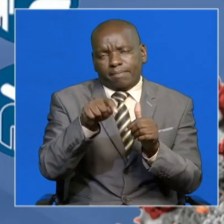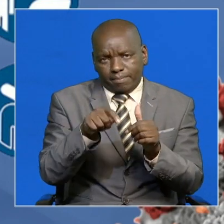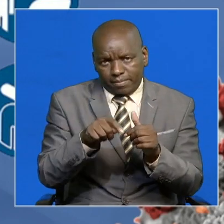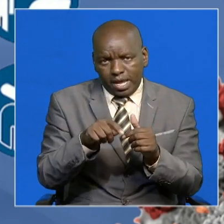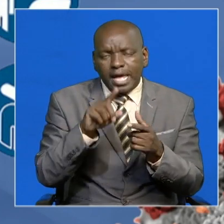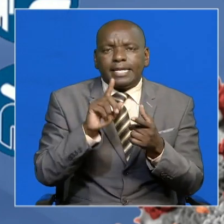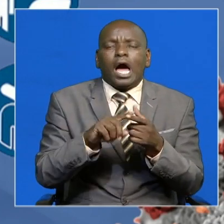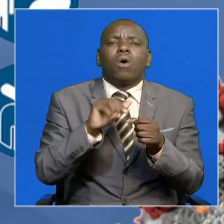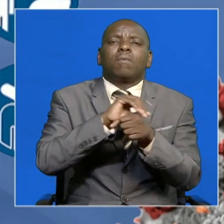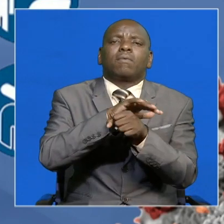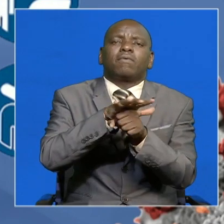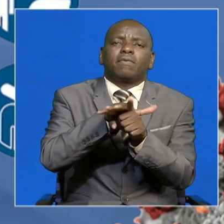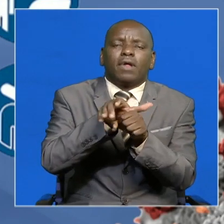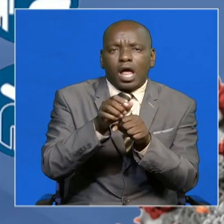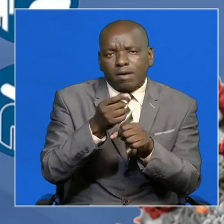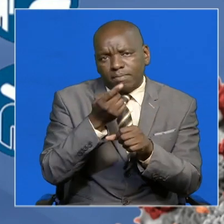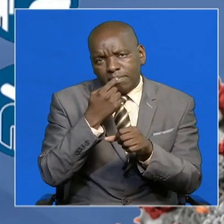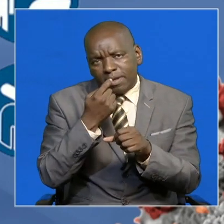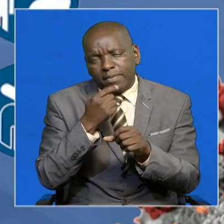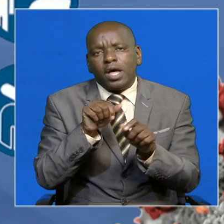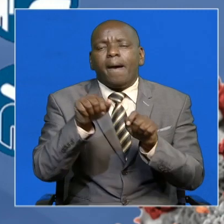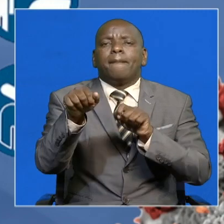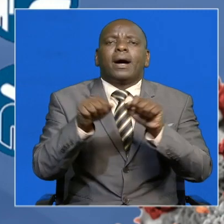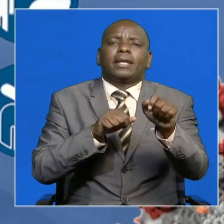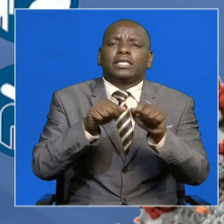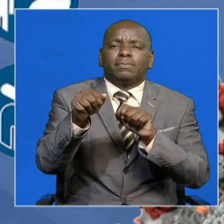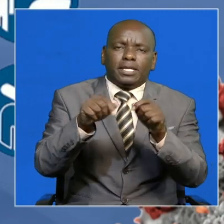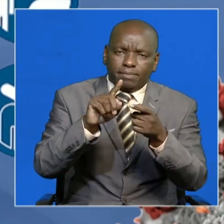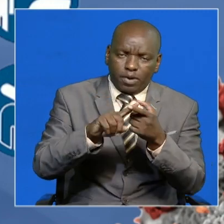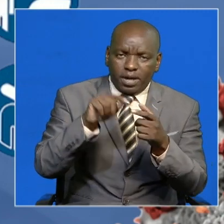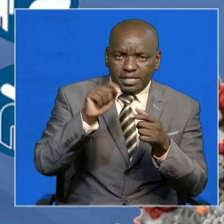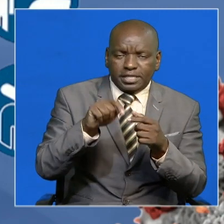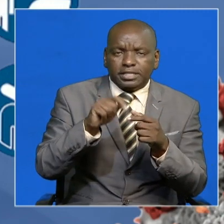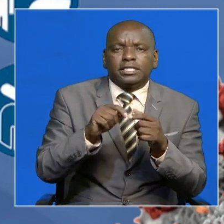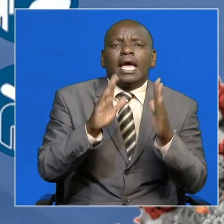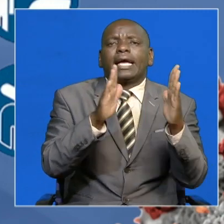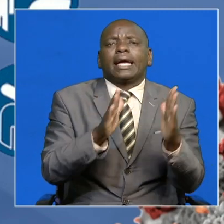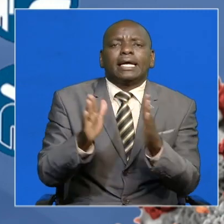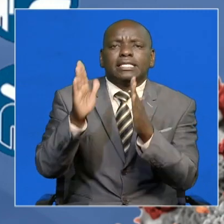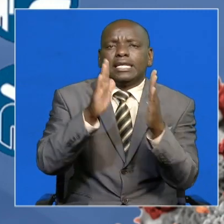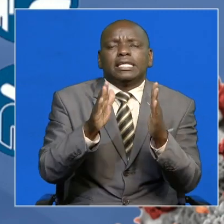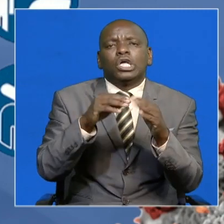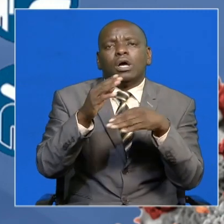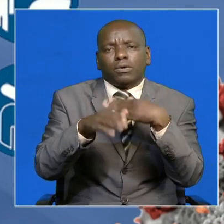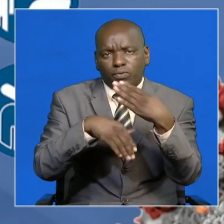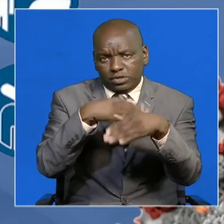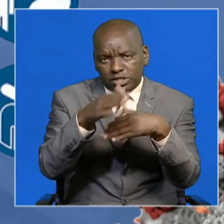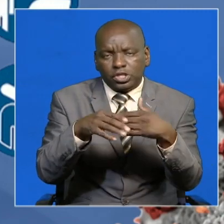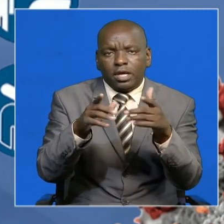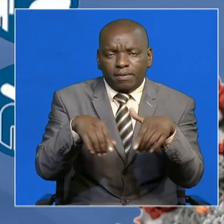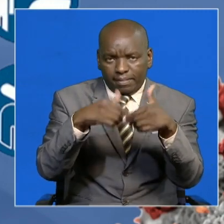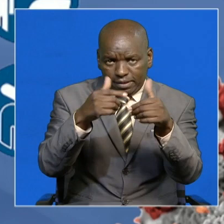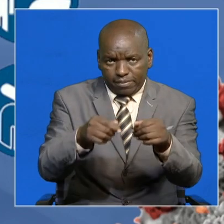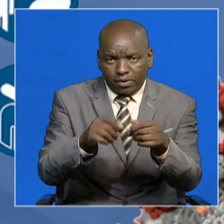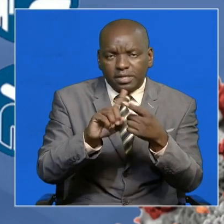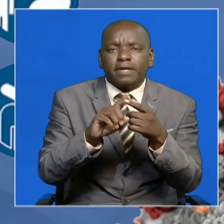evidence. COVID-19 treatment and other management recommendations in these guidelines are frequently updated